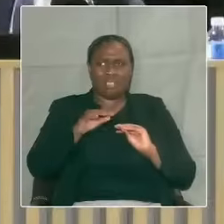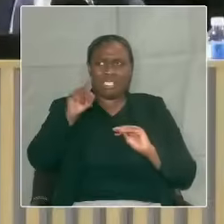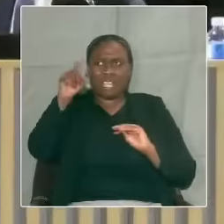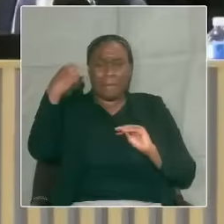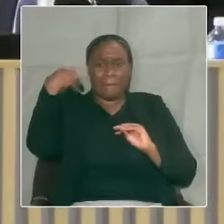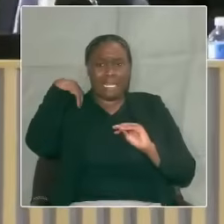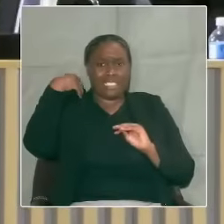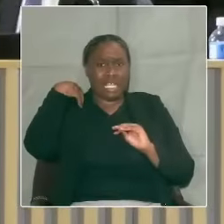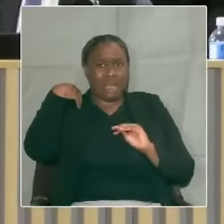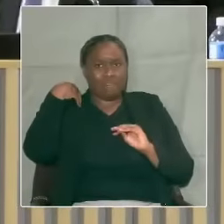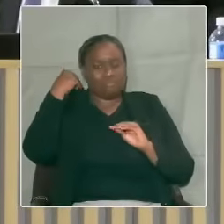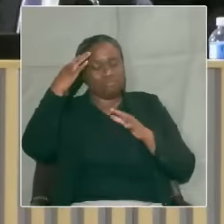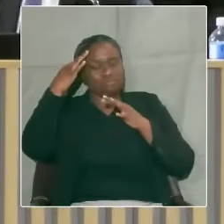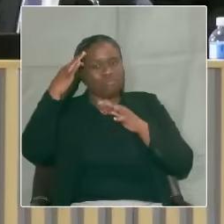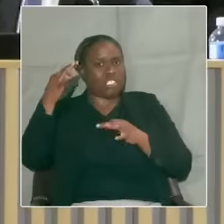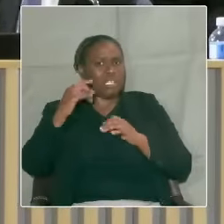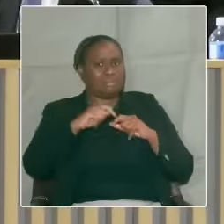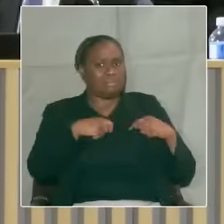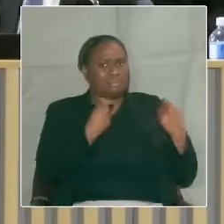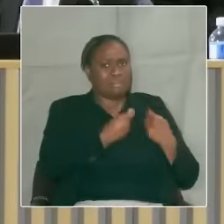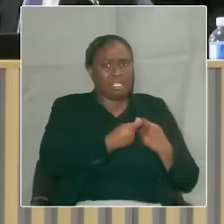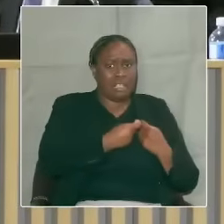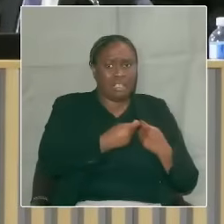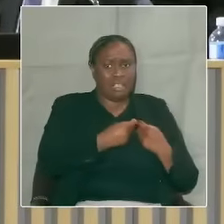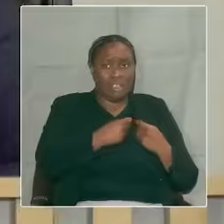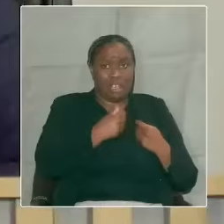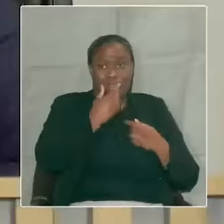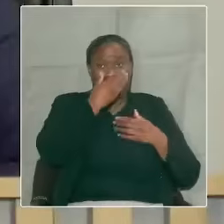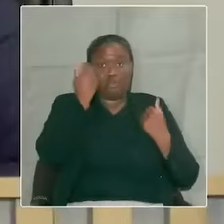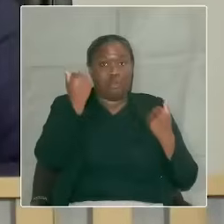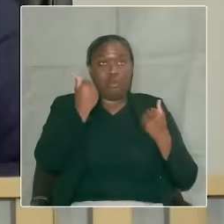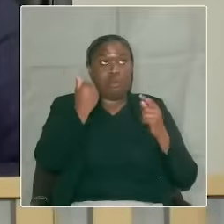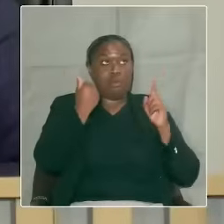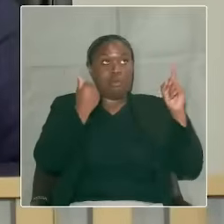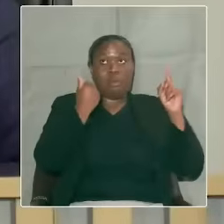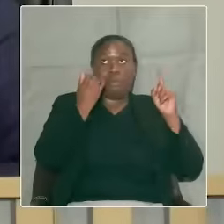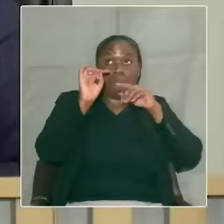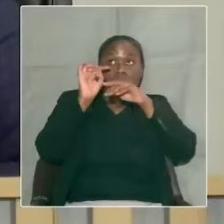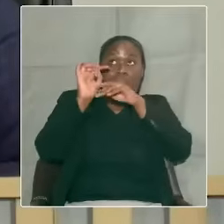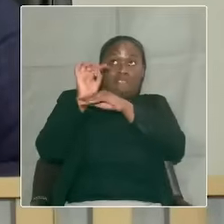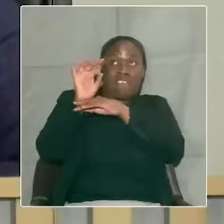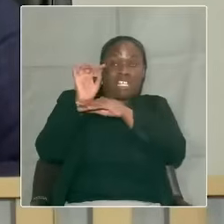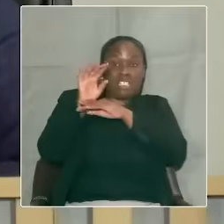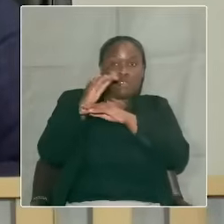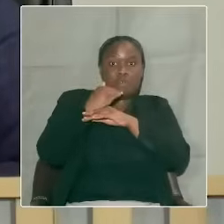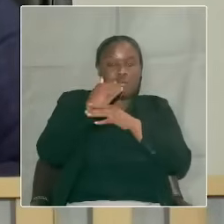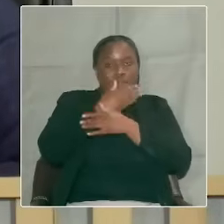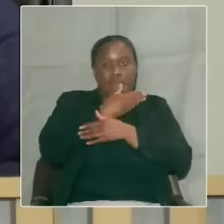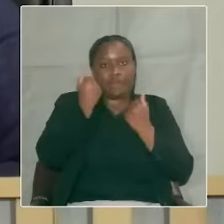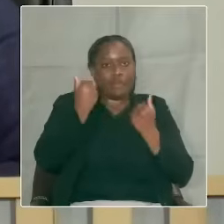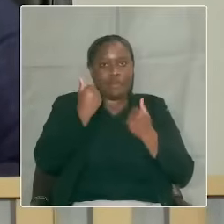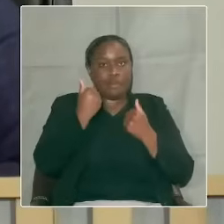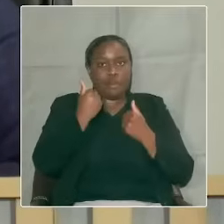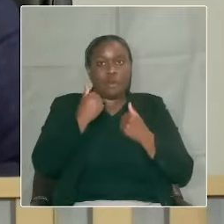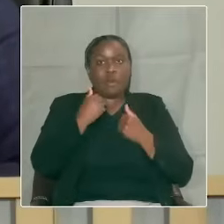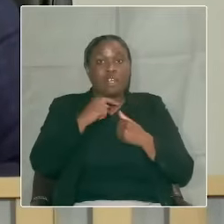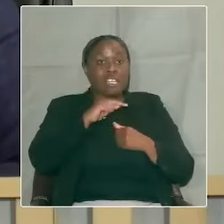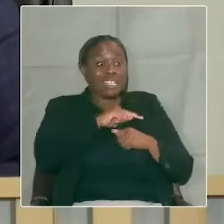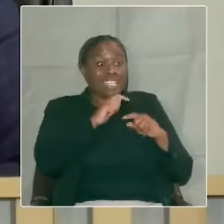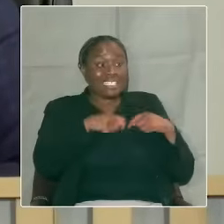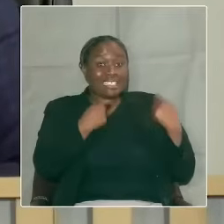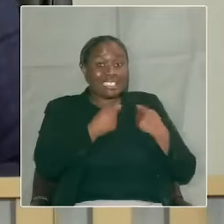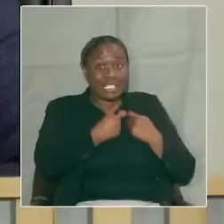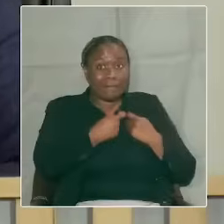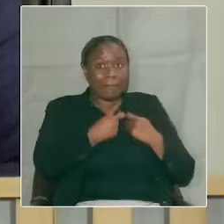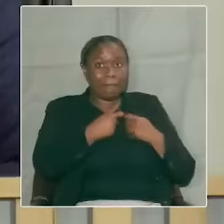having this briefing, I wonder who briefed him, because that's for sure I know. There is nobody that knows the work of the team than